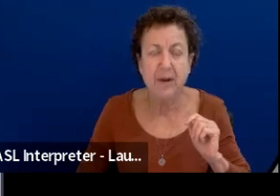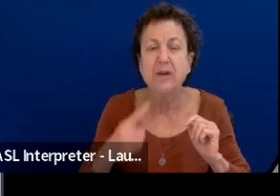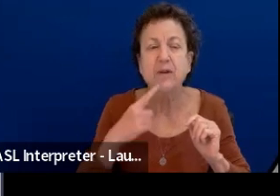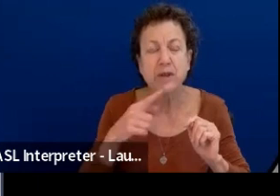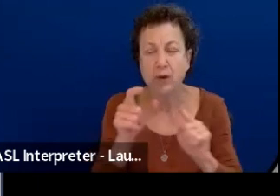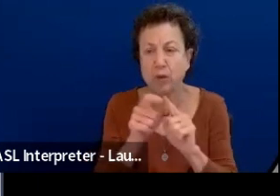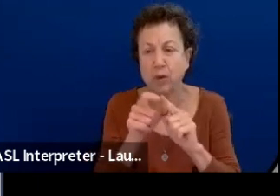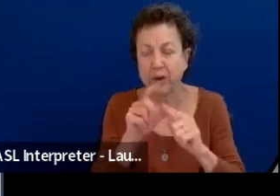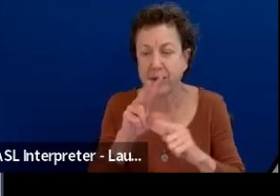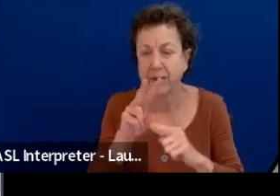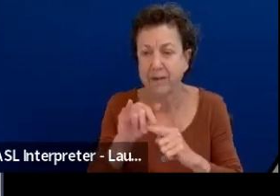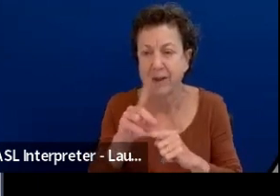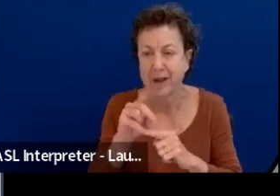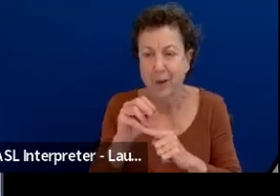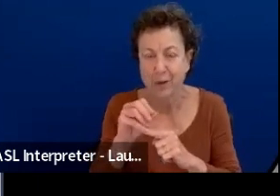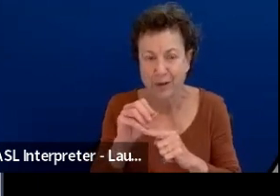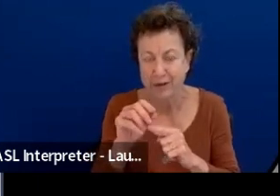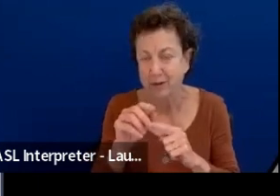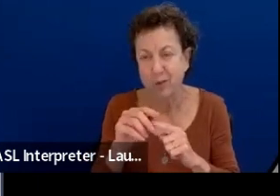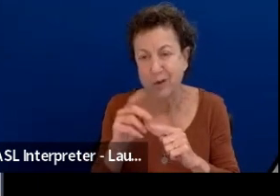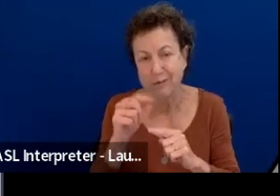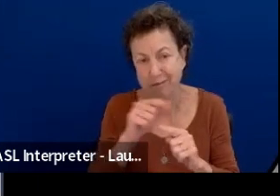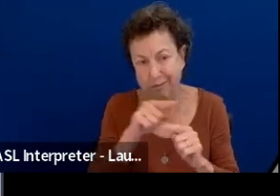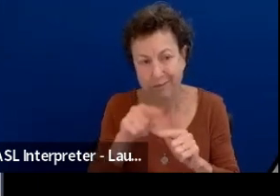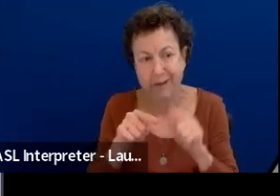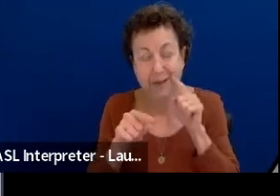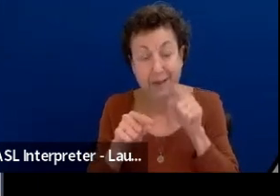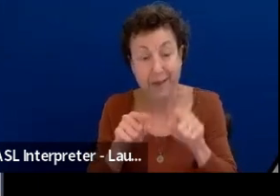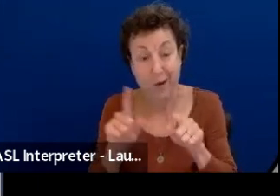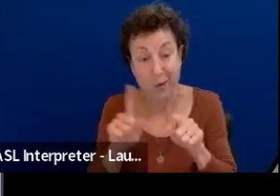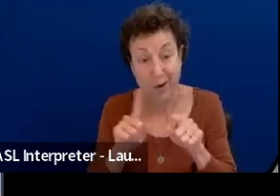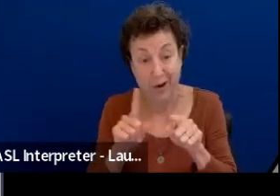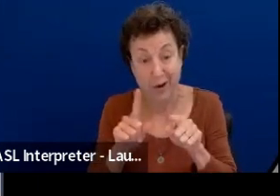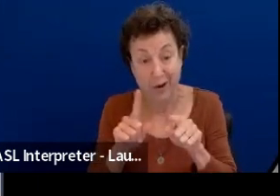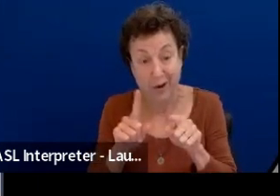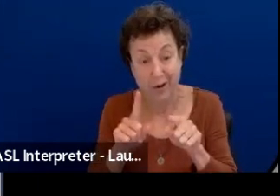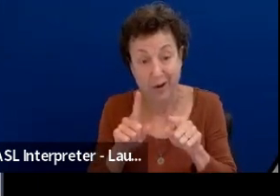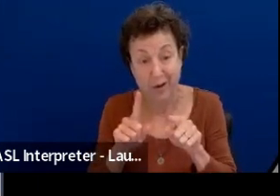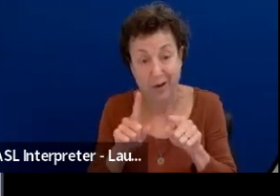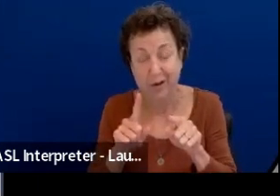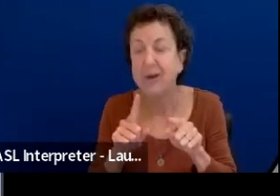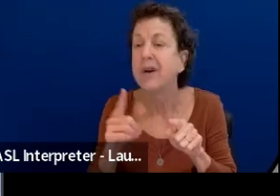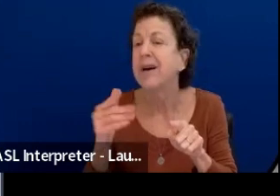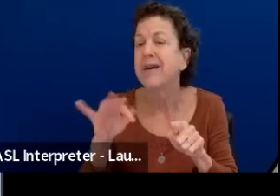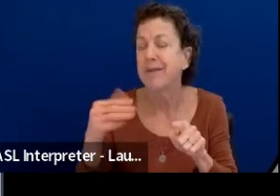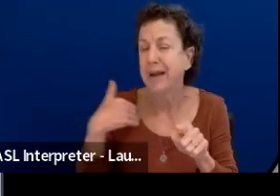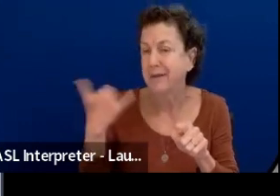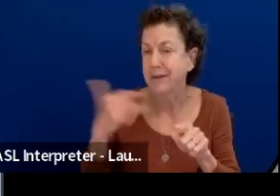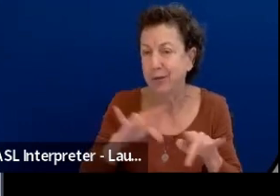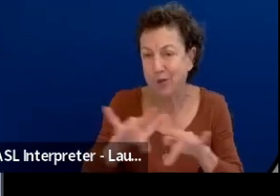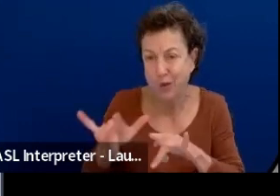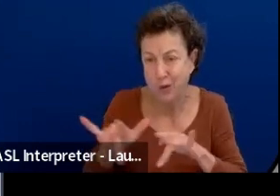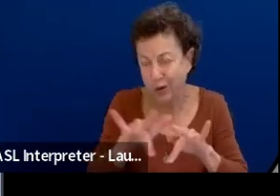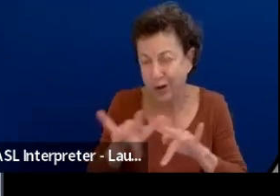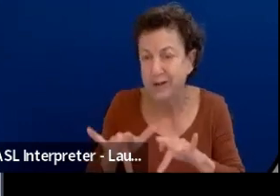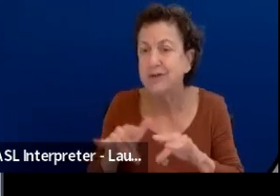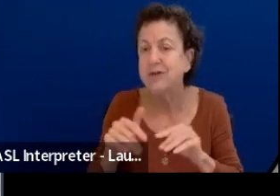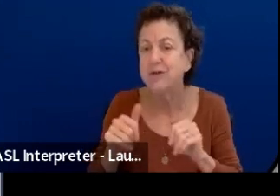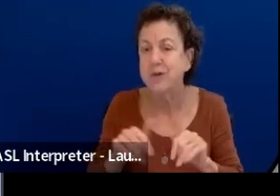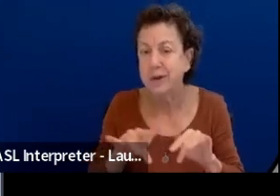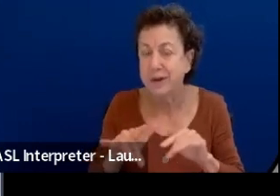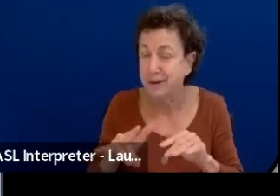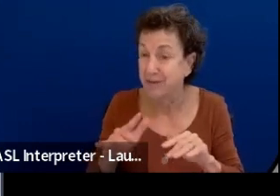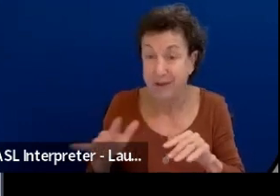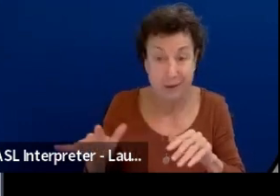us by default, this is where they will post recordings of the